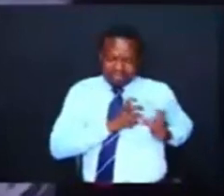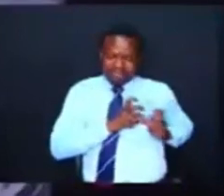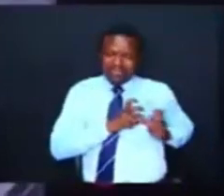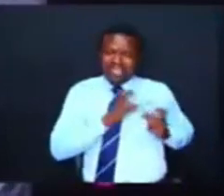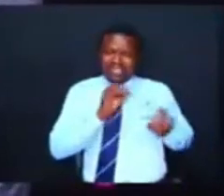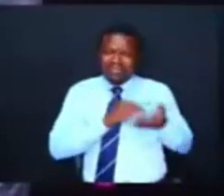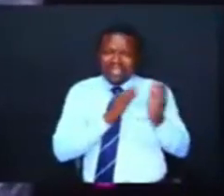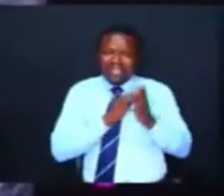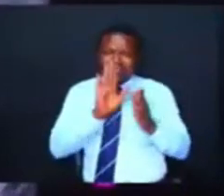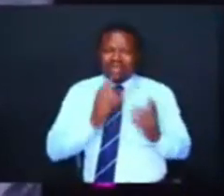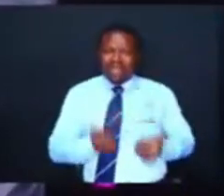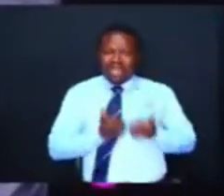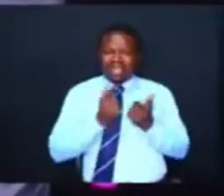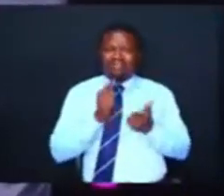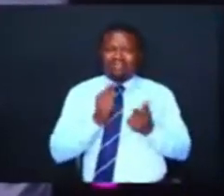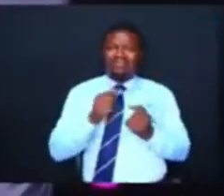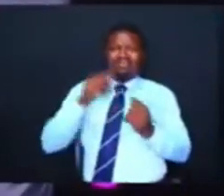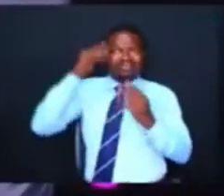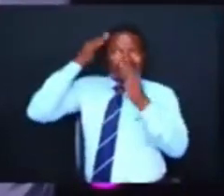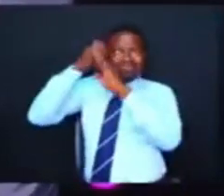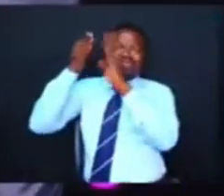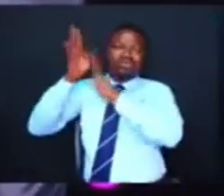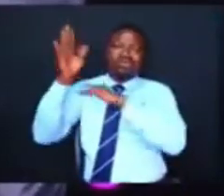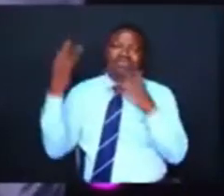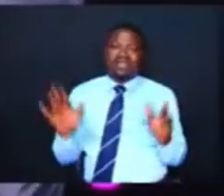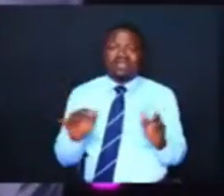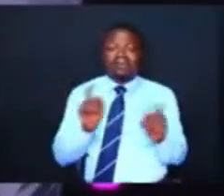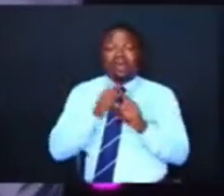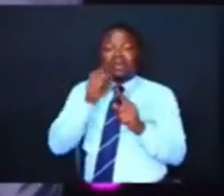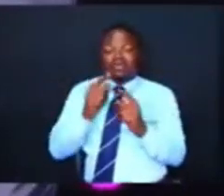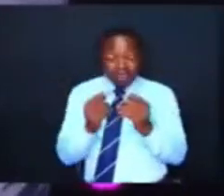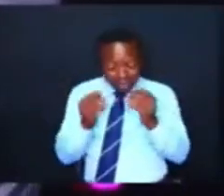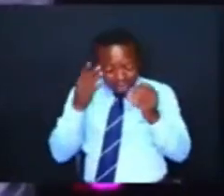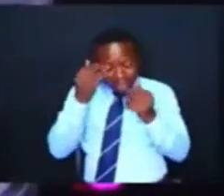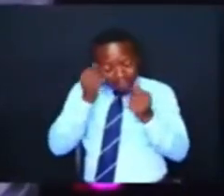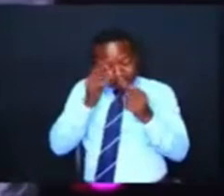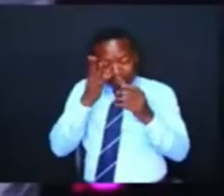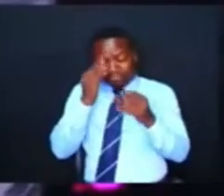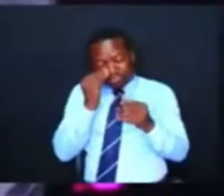This talking evil about that brother. Or